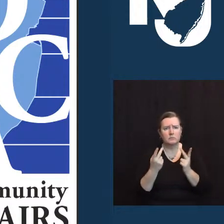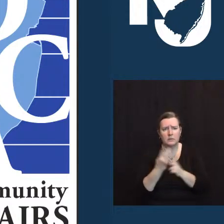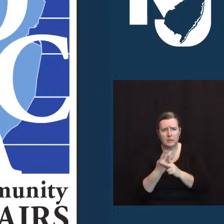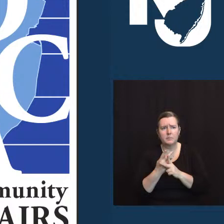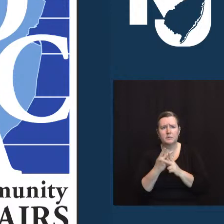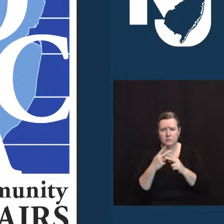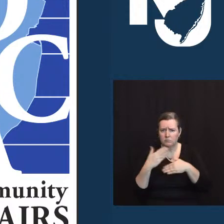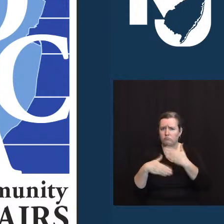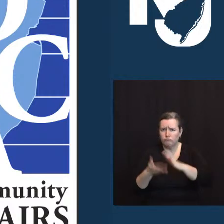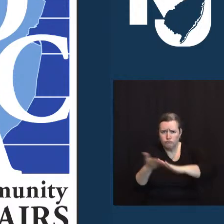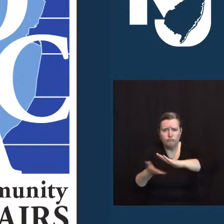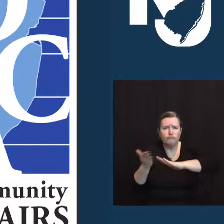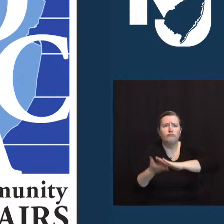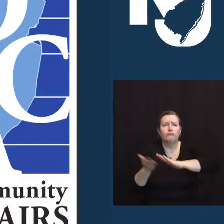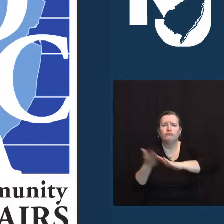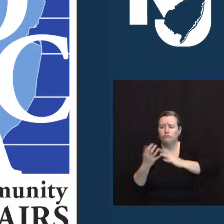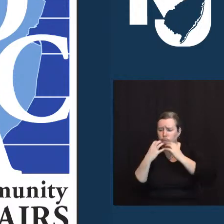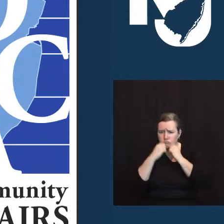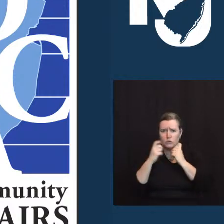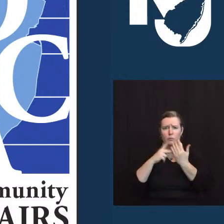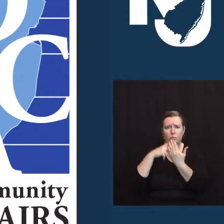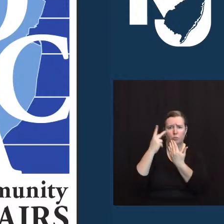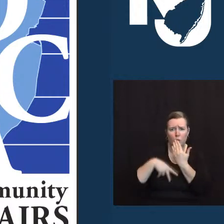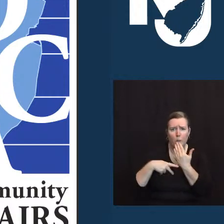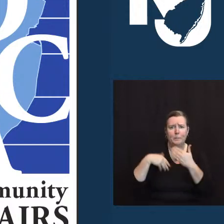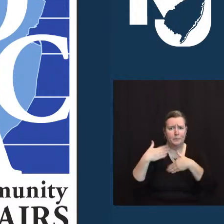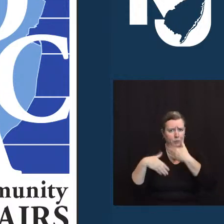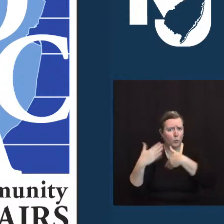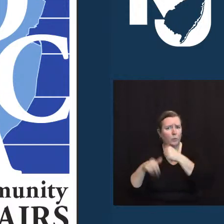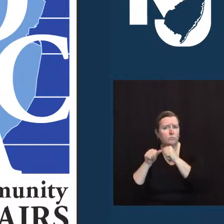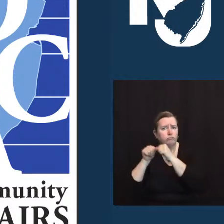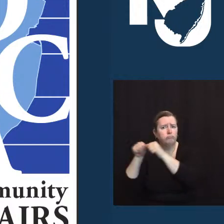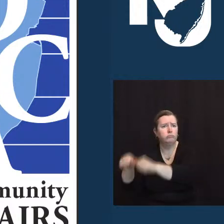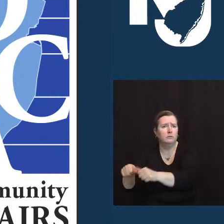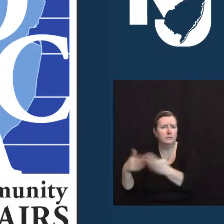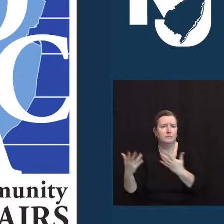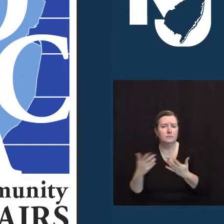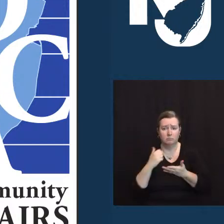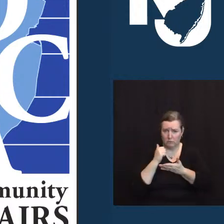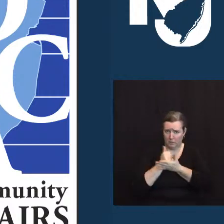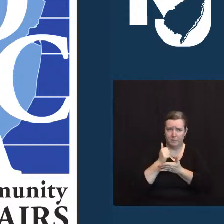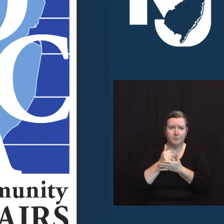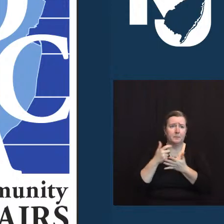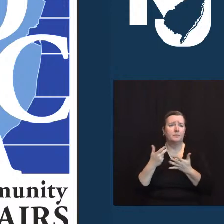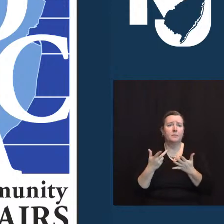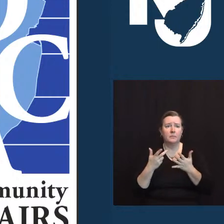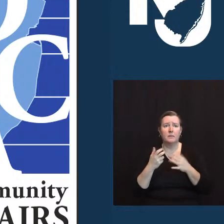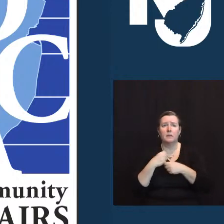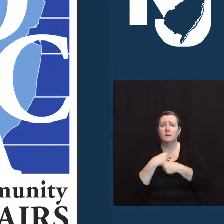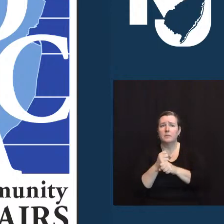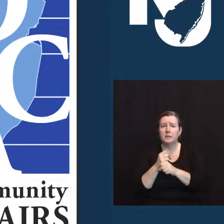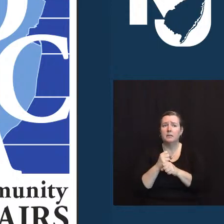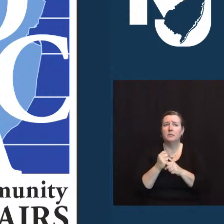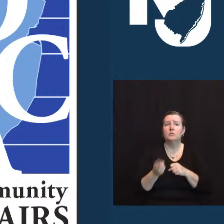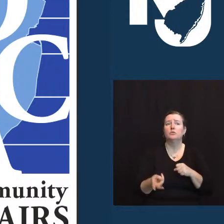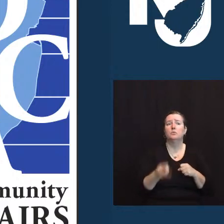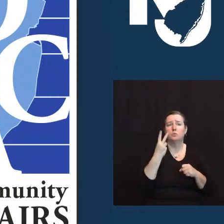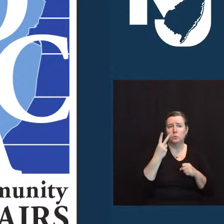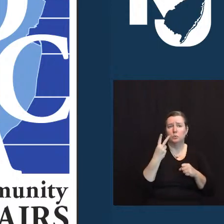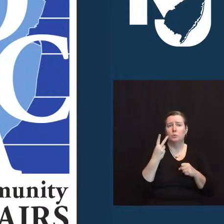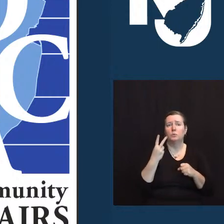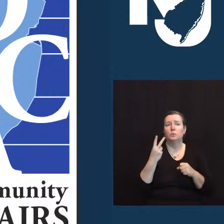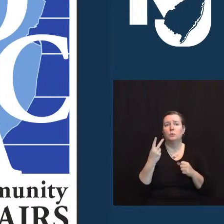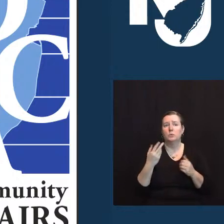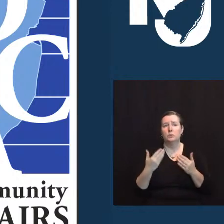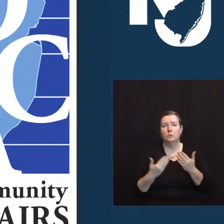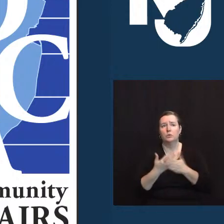this support, Hamilton was able to create 2 new parklets to provide more outdoor dining space and